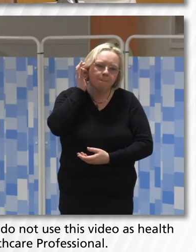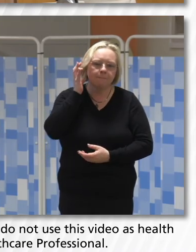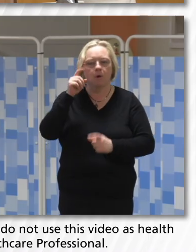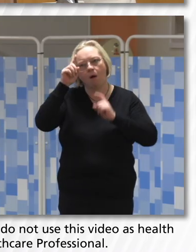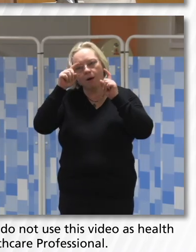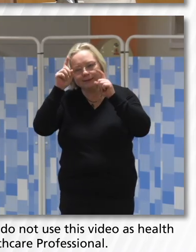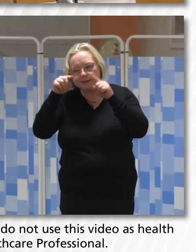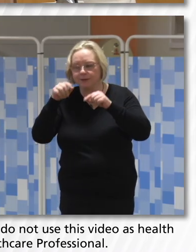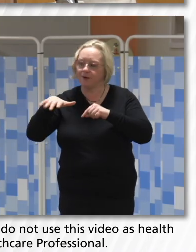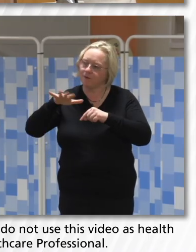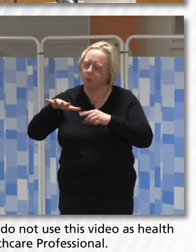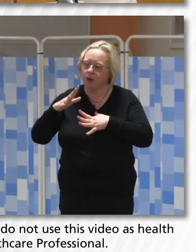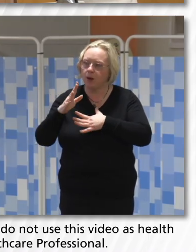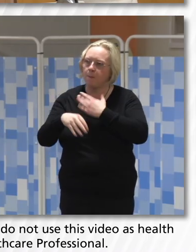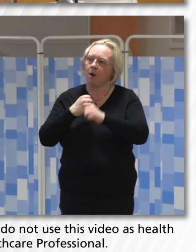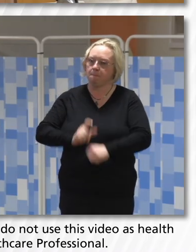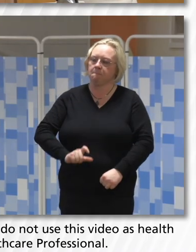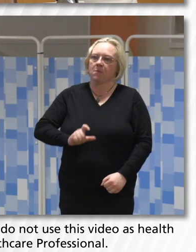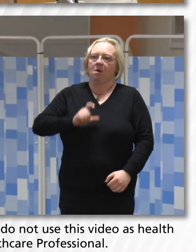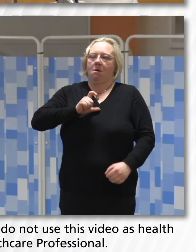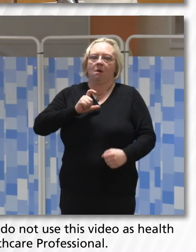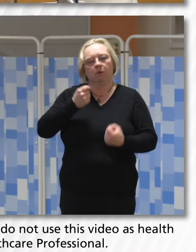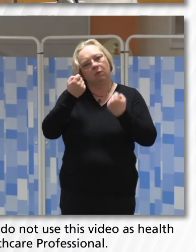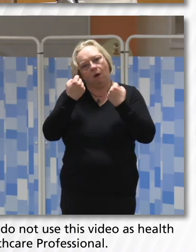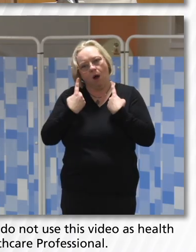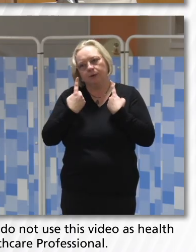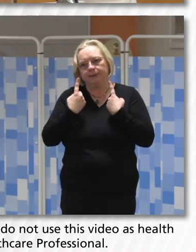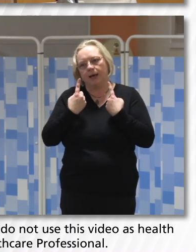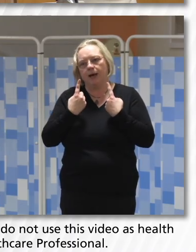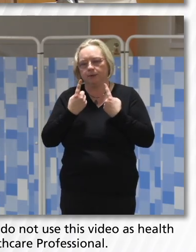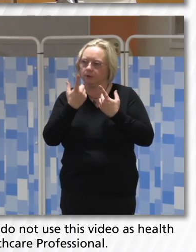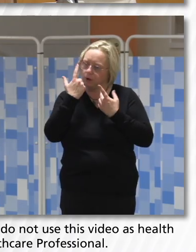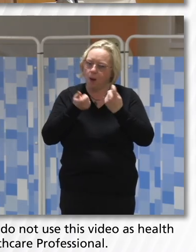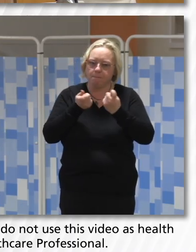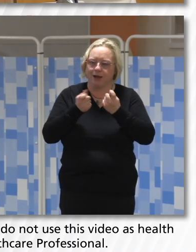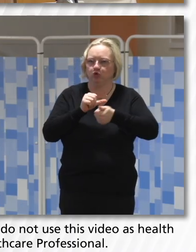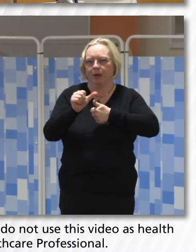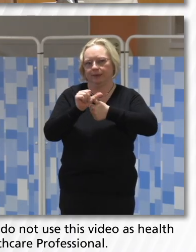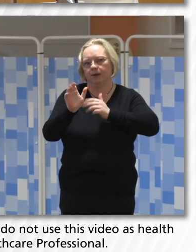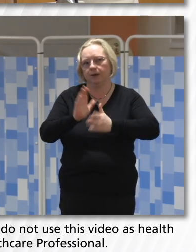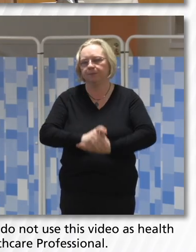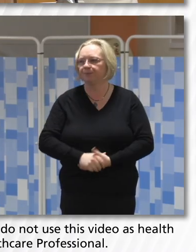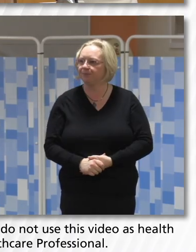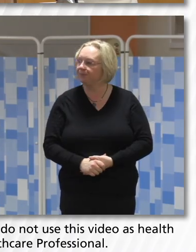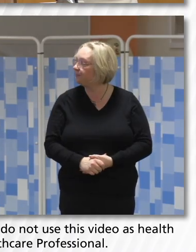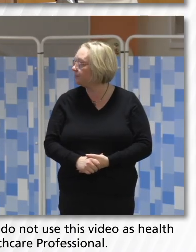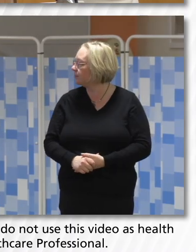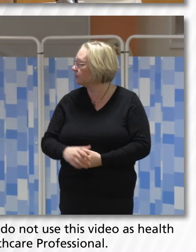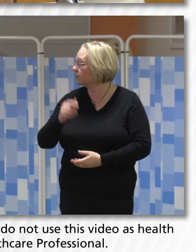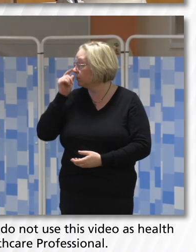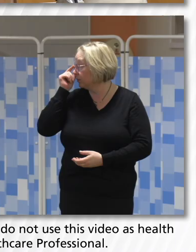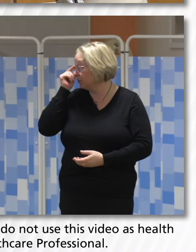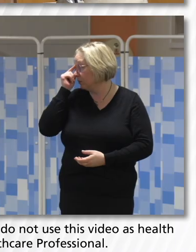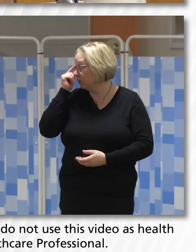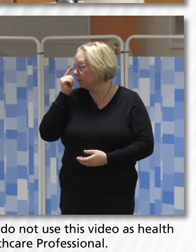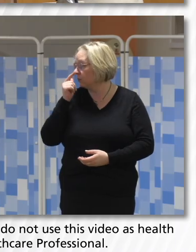families to become empowered. They can manage their disease throughout its duration. And as Fiona said, we always encourage our